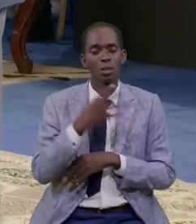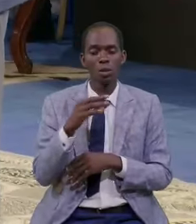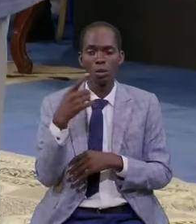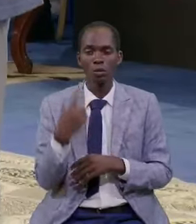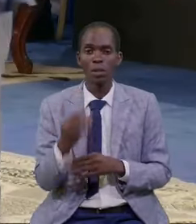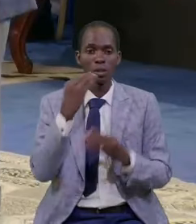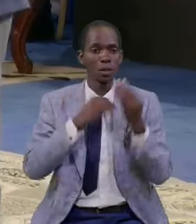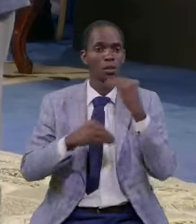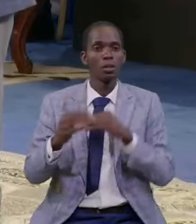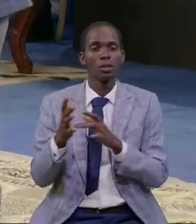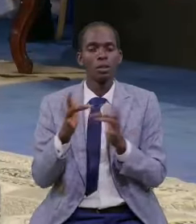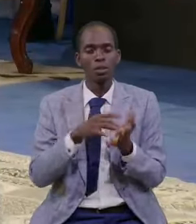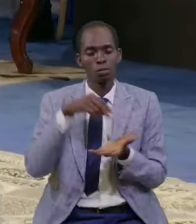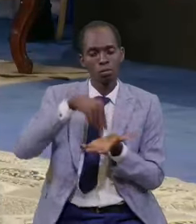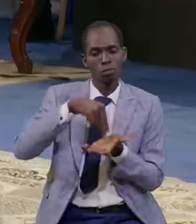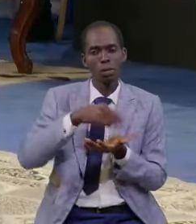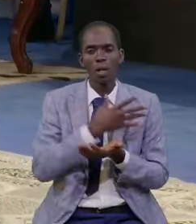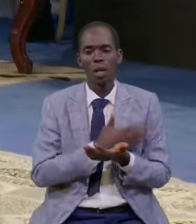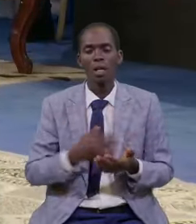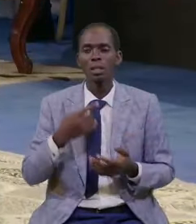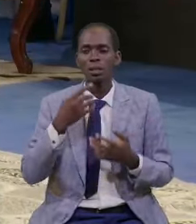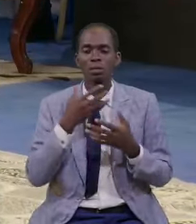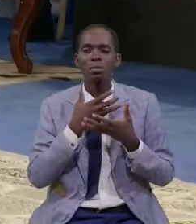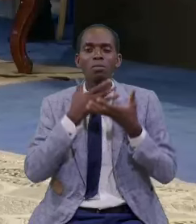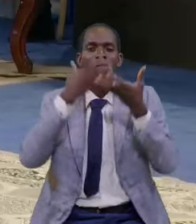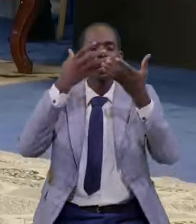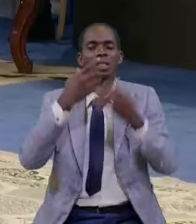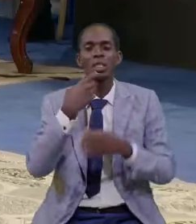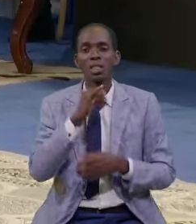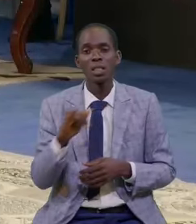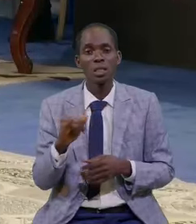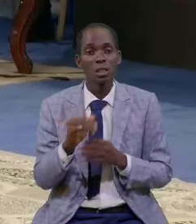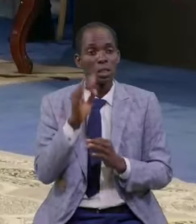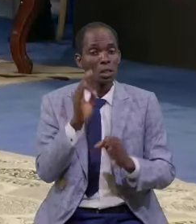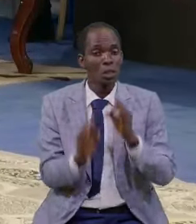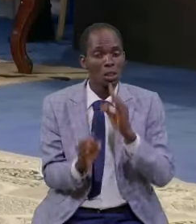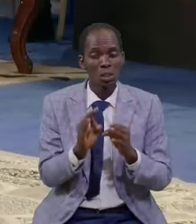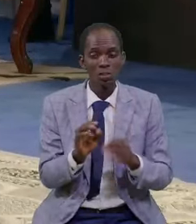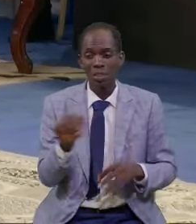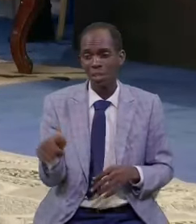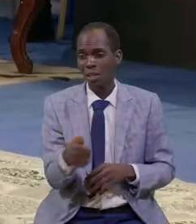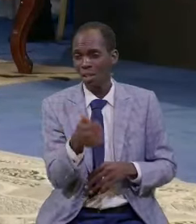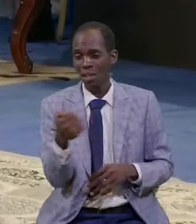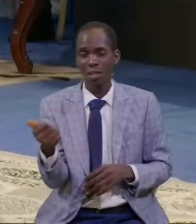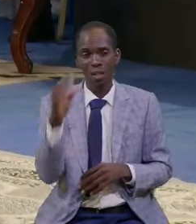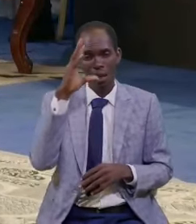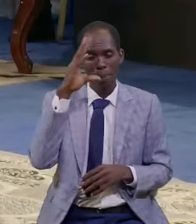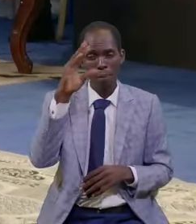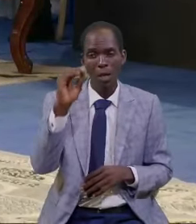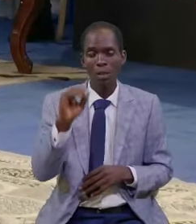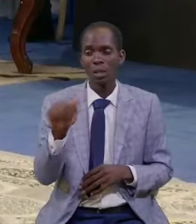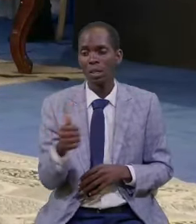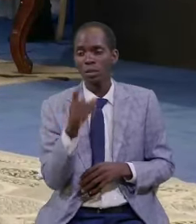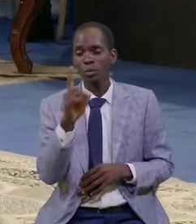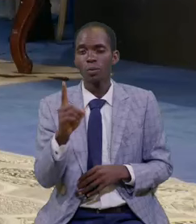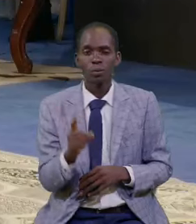and cried, saying, if any man thirst, let him come unto